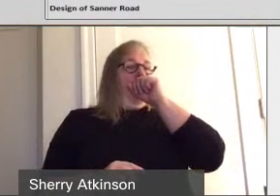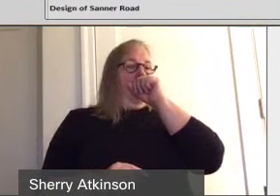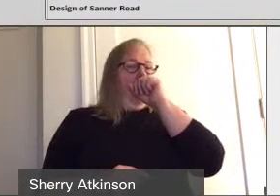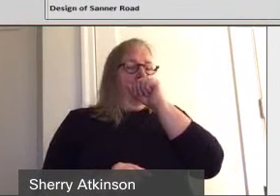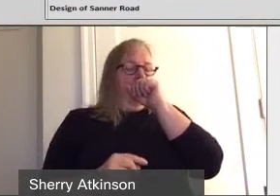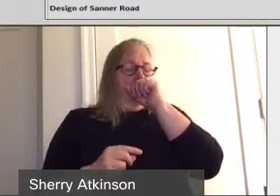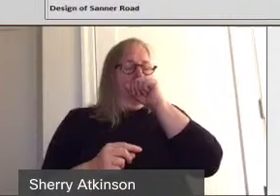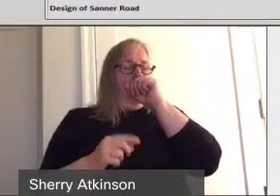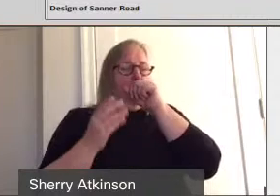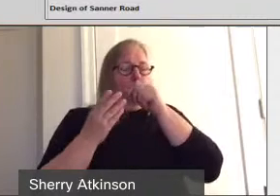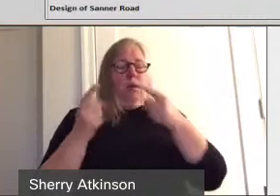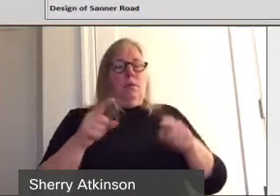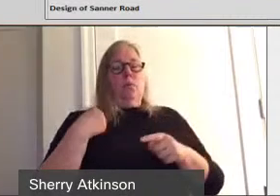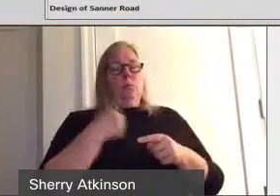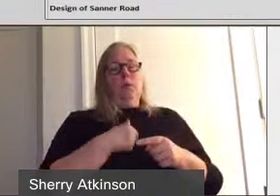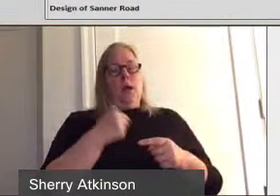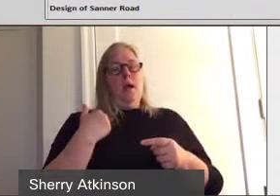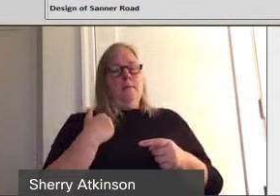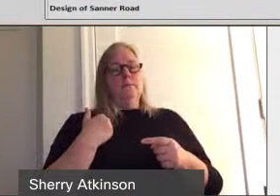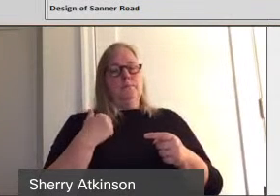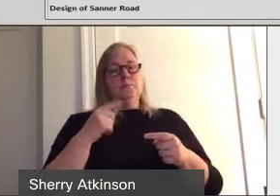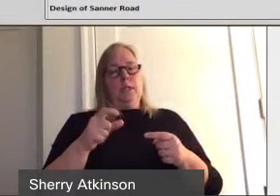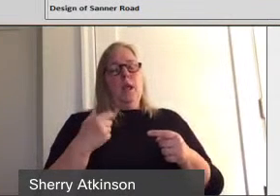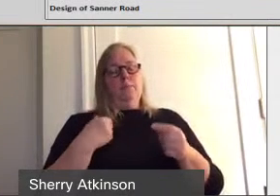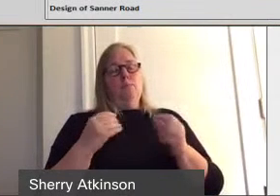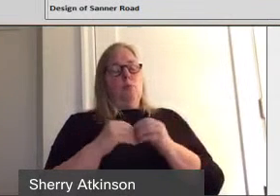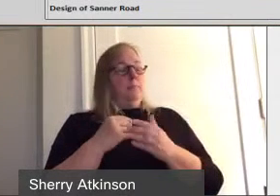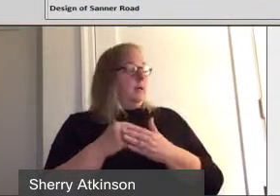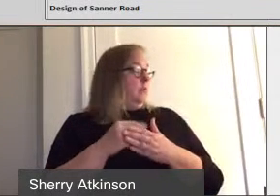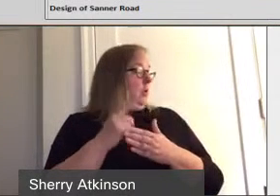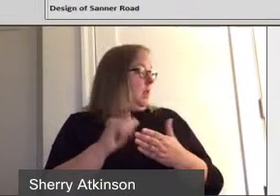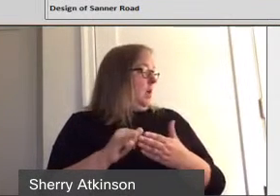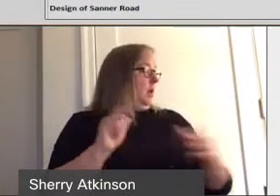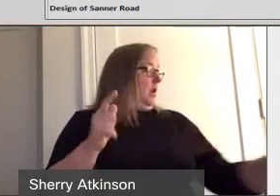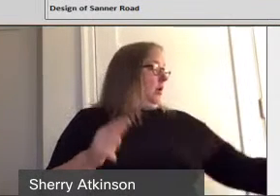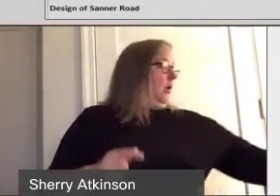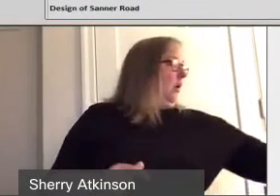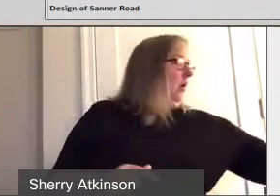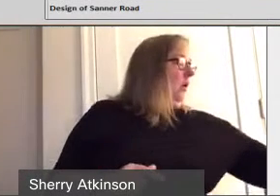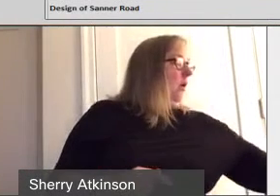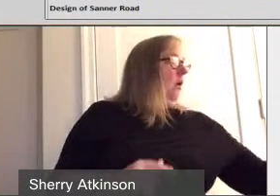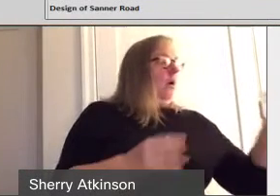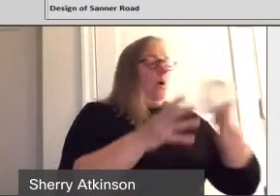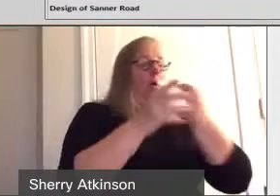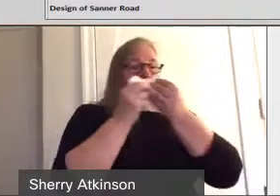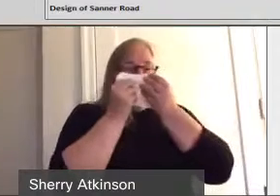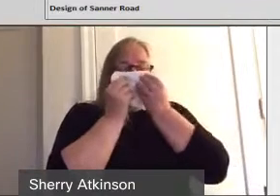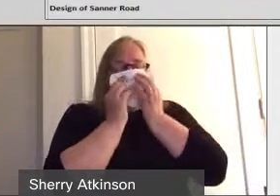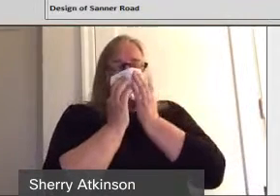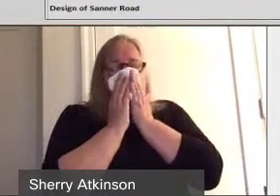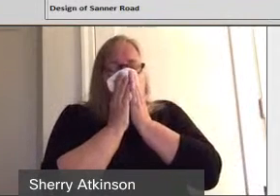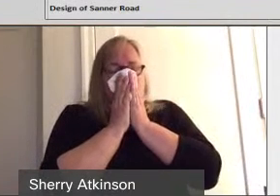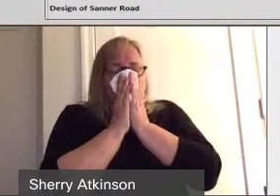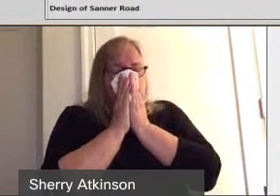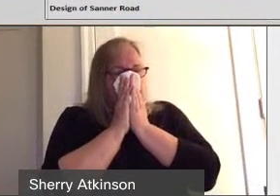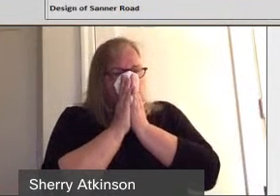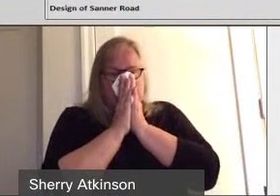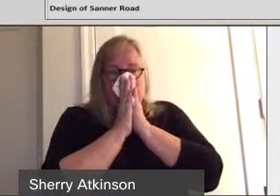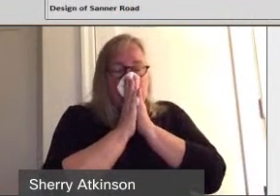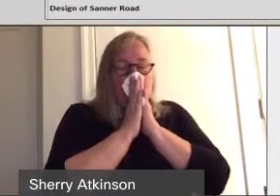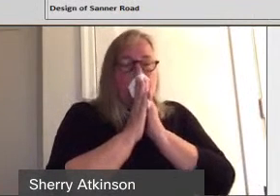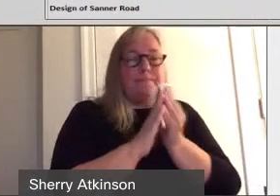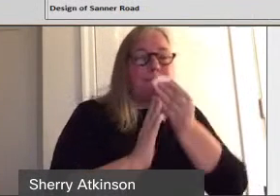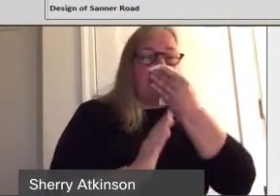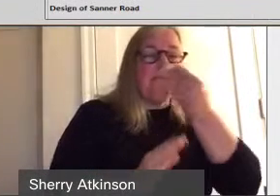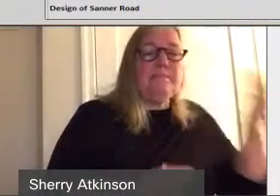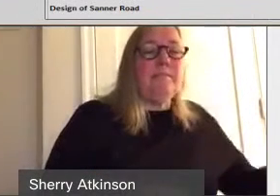another grant for the construction of that. Dobbin Road, South Entrance Trail, Robert Fulton Pathway those are the projects